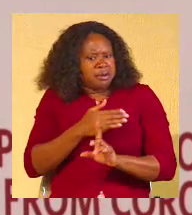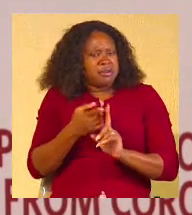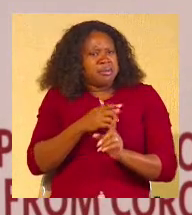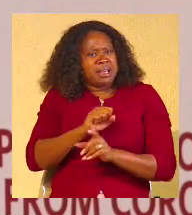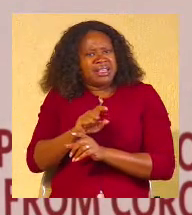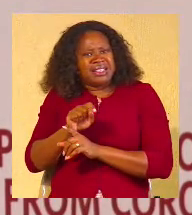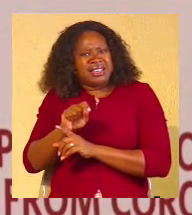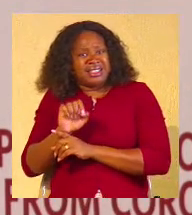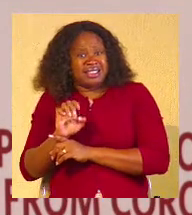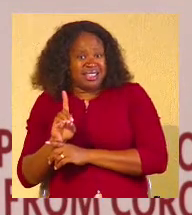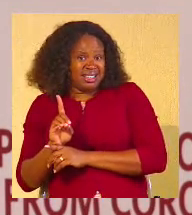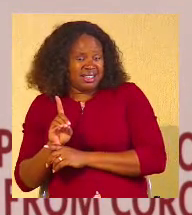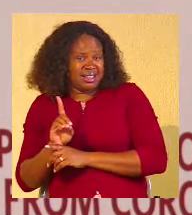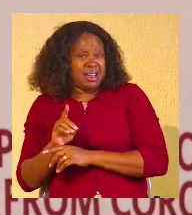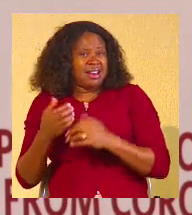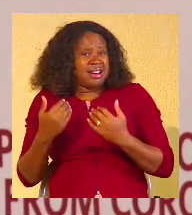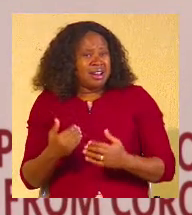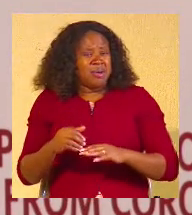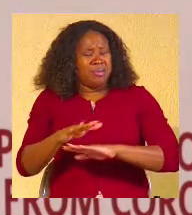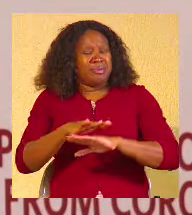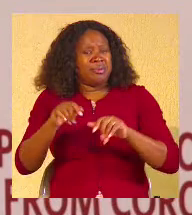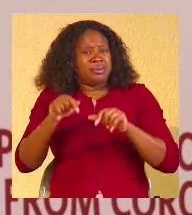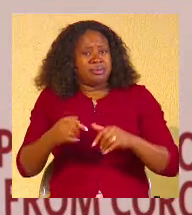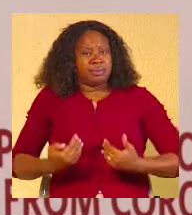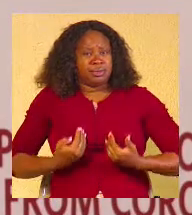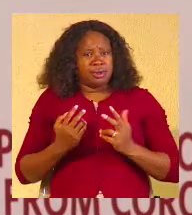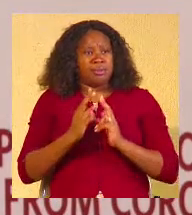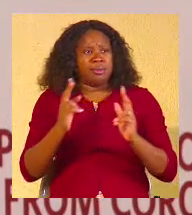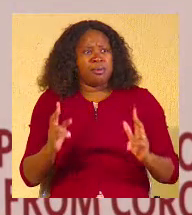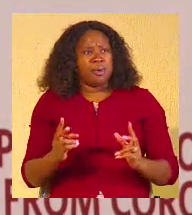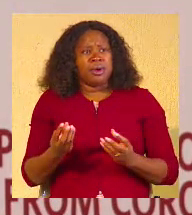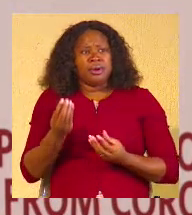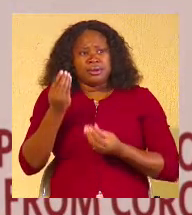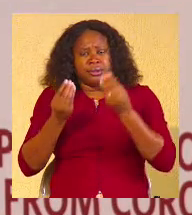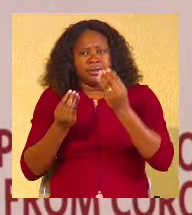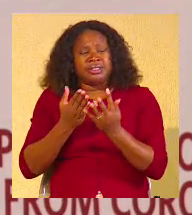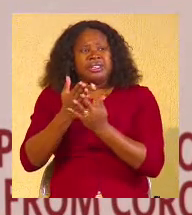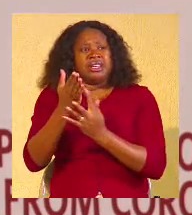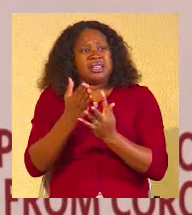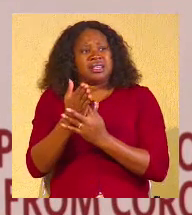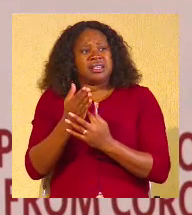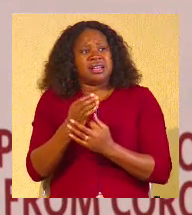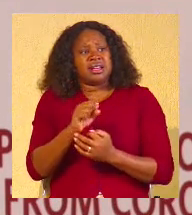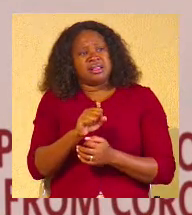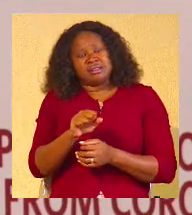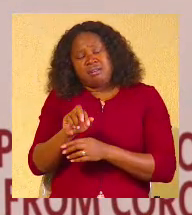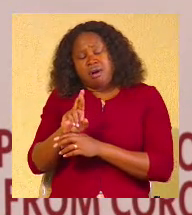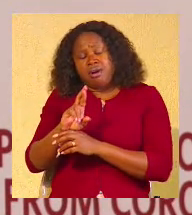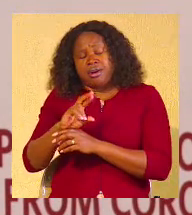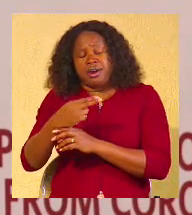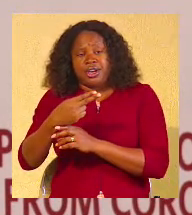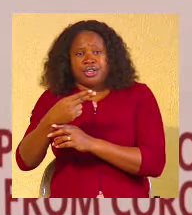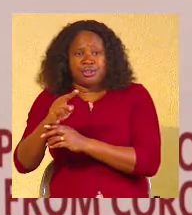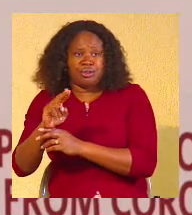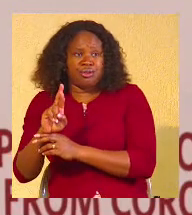STDs, etc. What is the current status quo on young people and adolescents accessing their SRHR